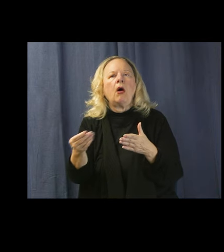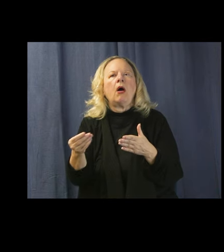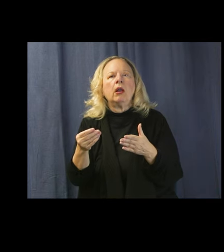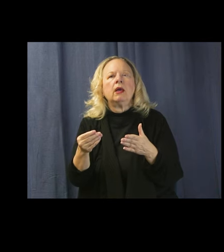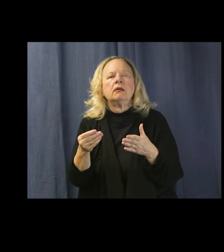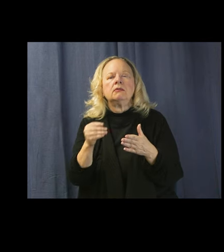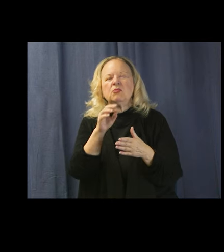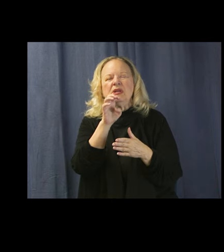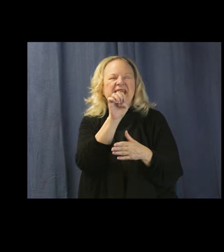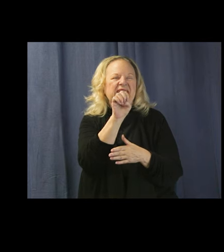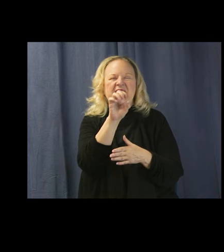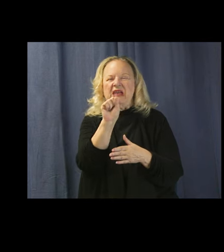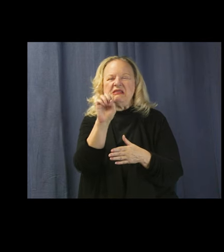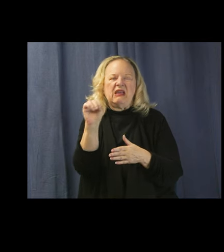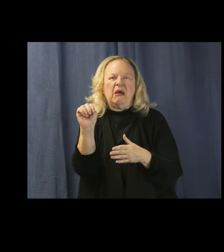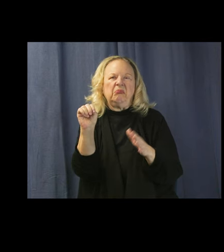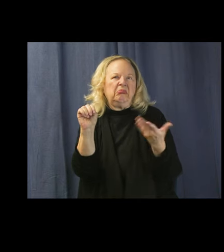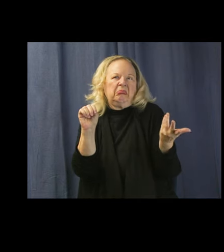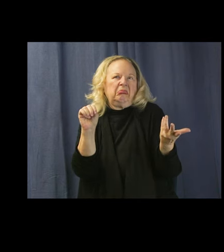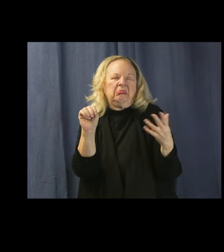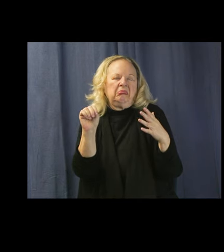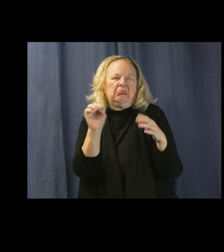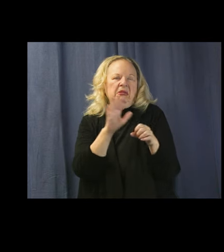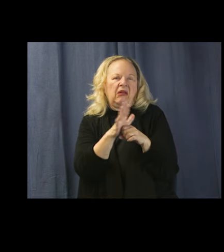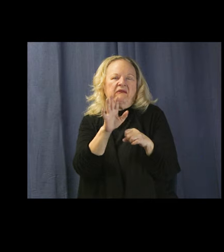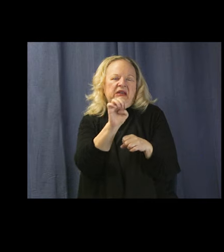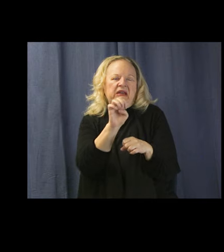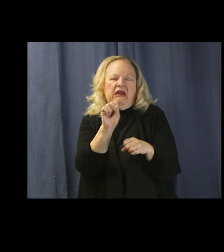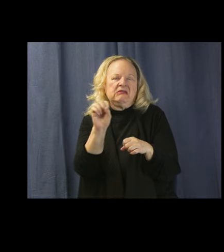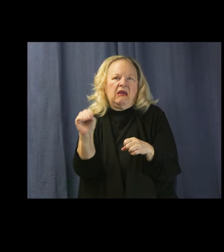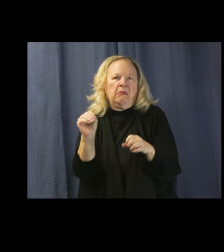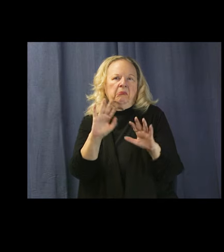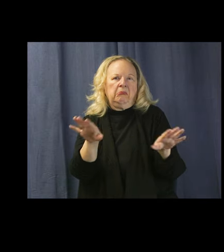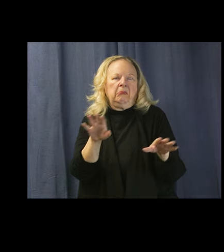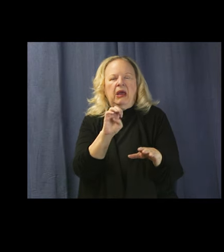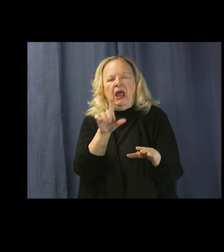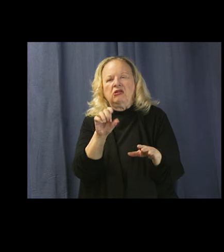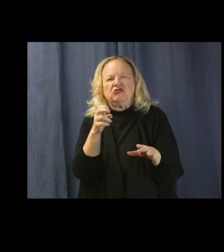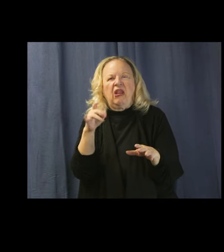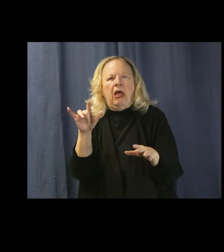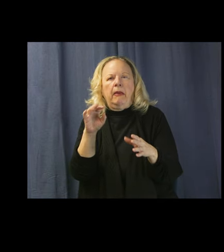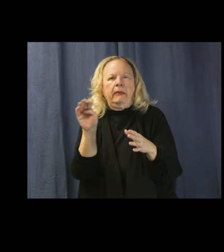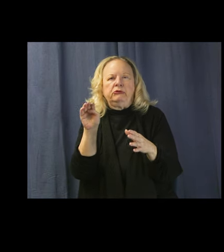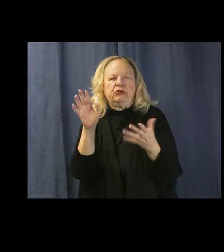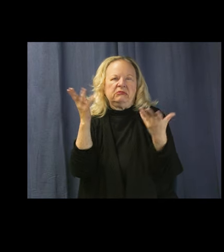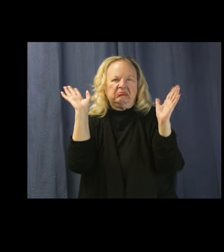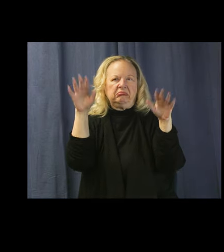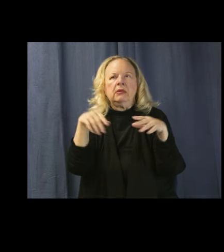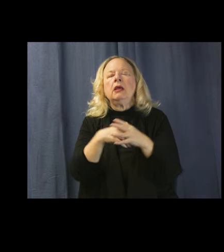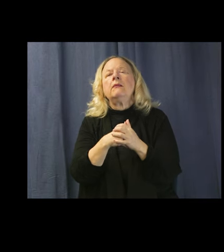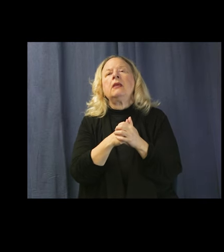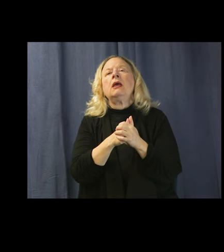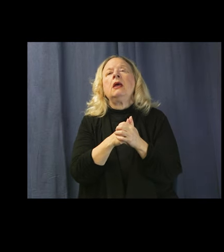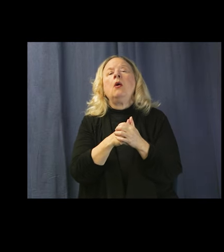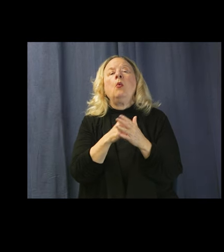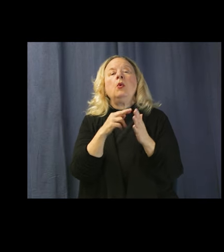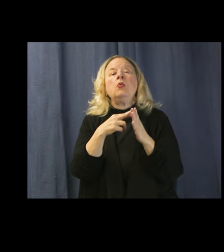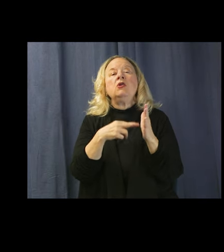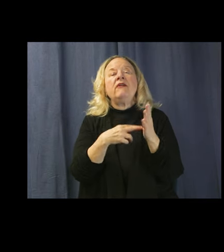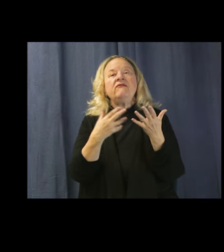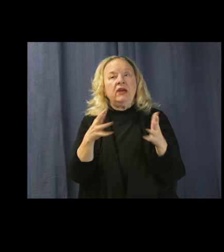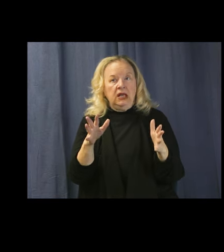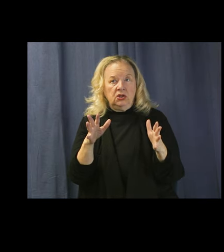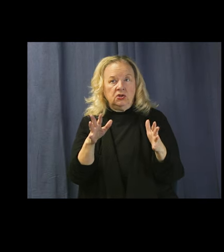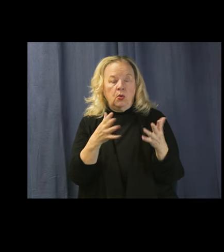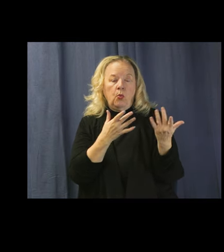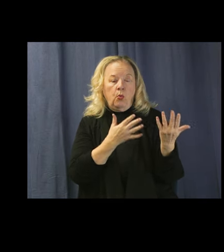ESM, El Shaddai Ministry. And then you click register. Okay? We're going back here. And once you registered, you wait for the